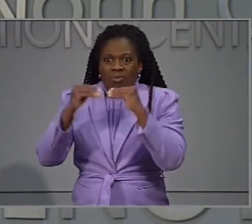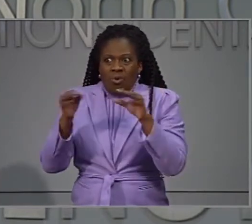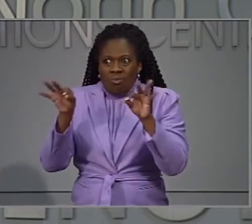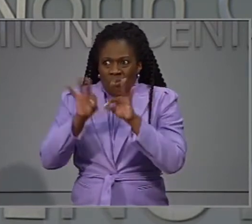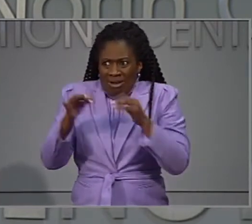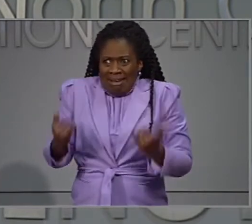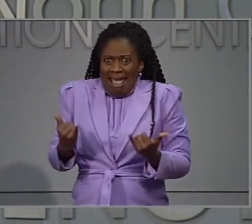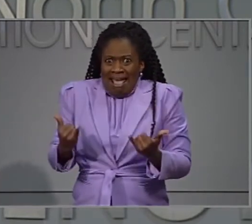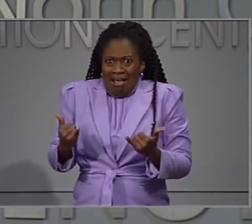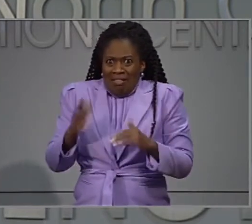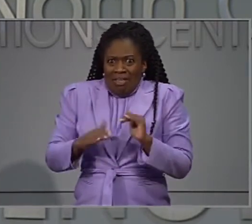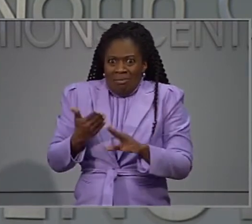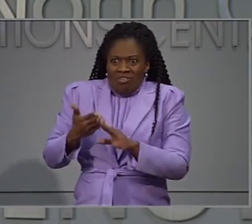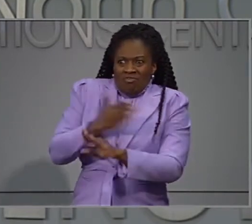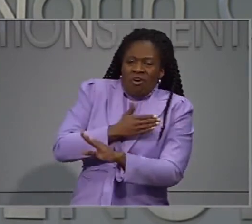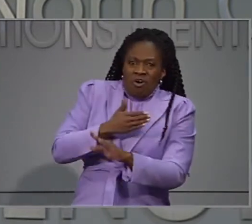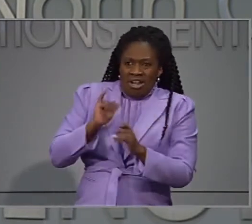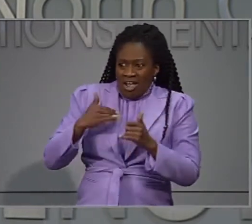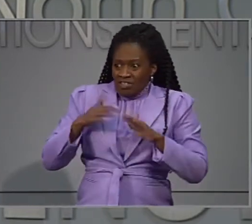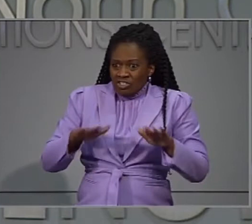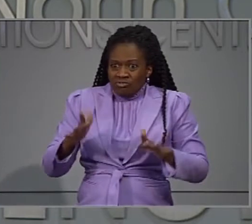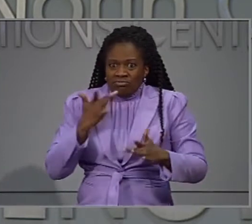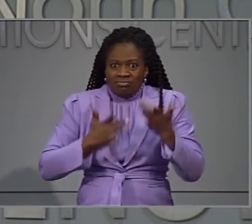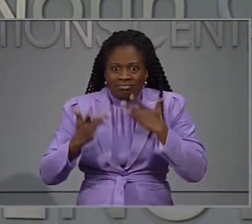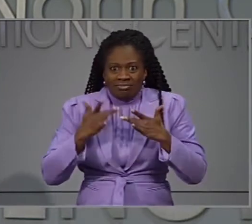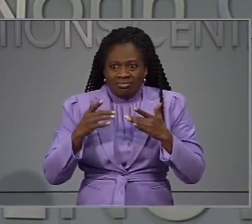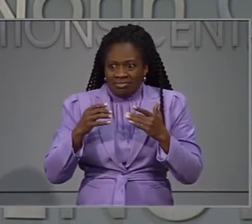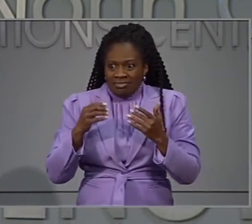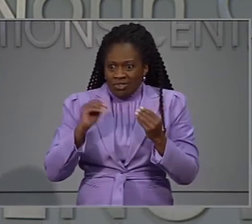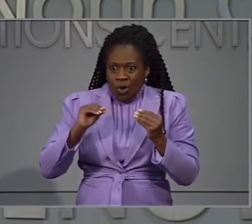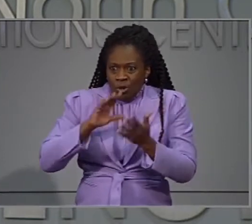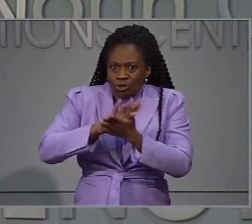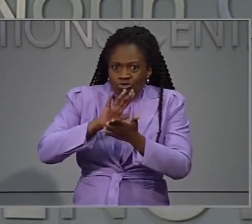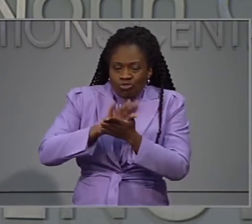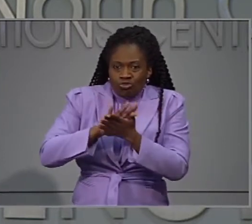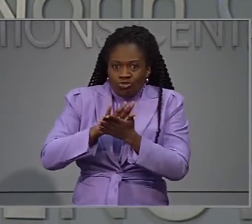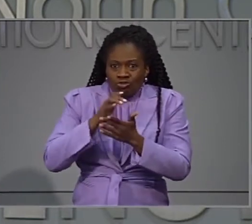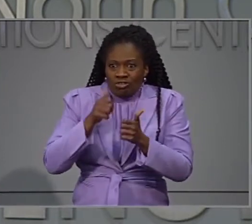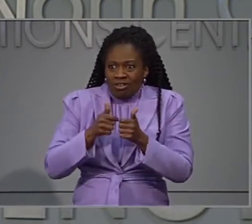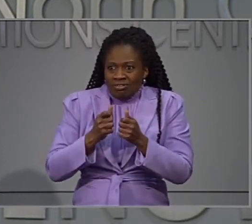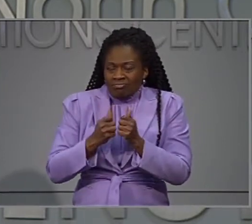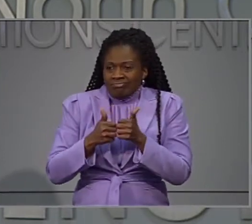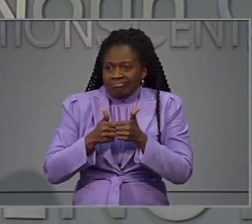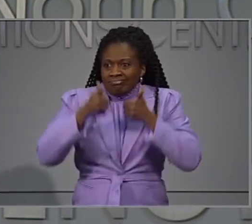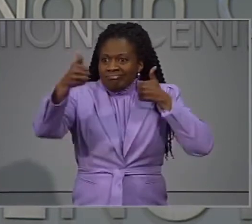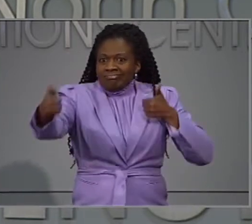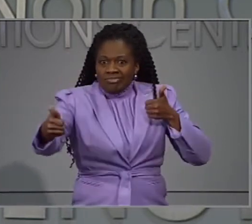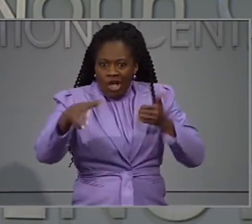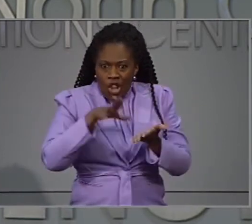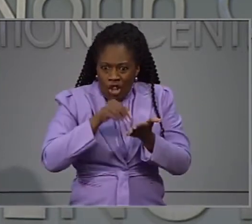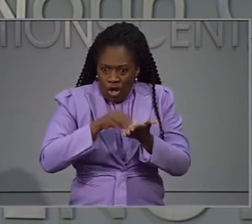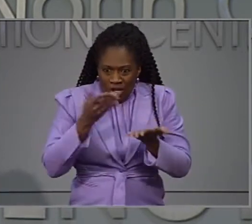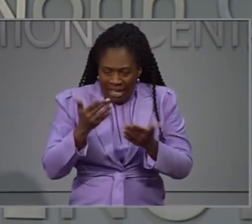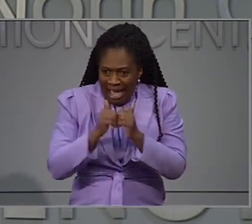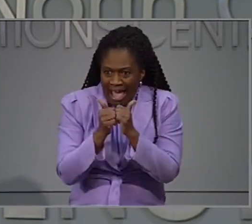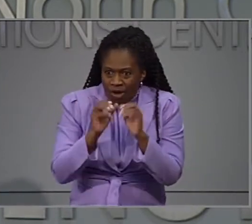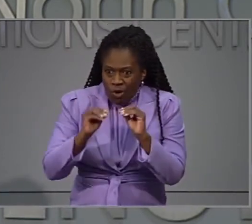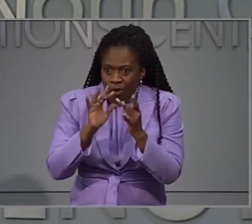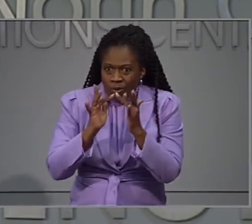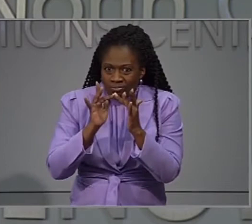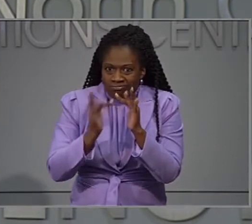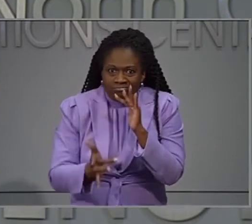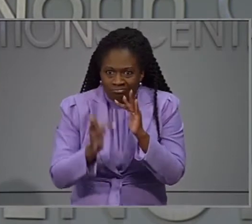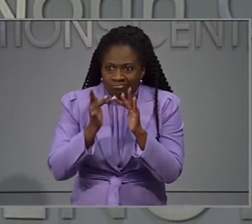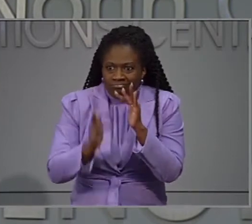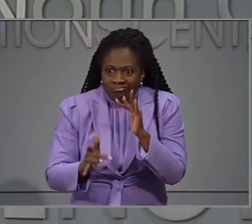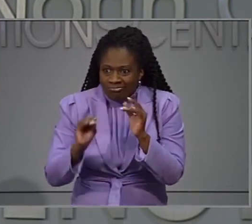ever. Now we have children who are out of school and remote learning is needed more than ever.